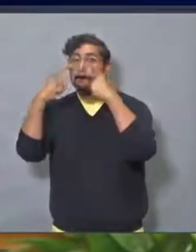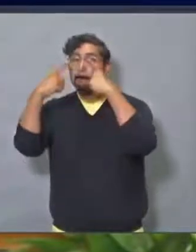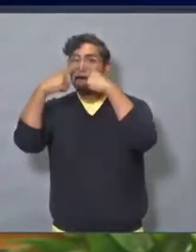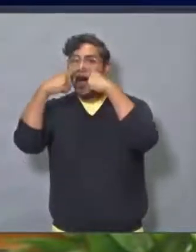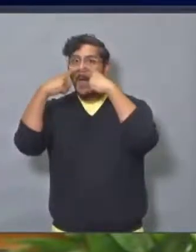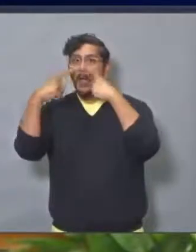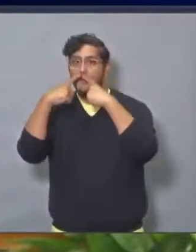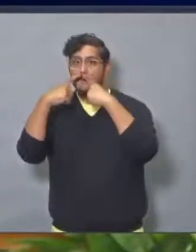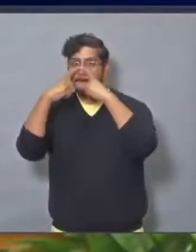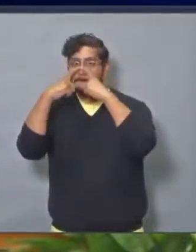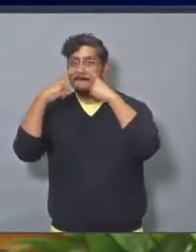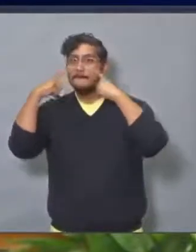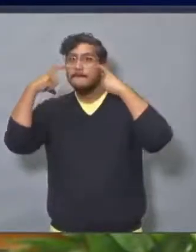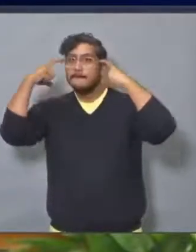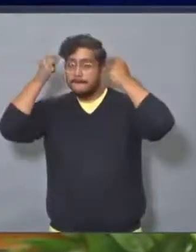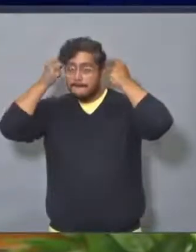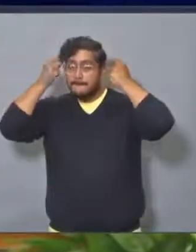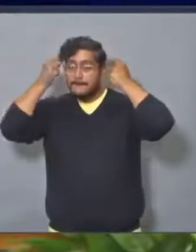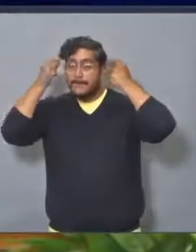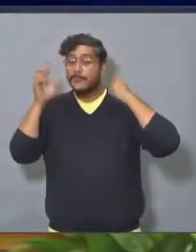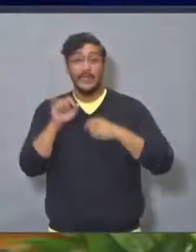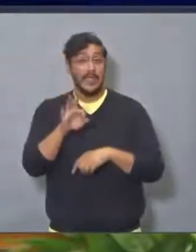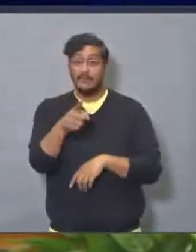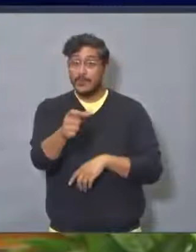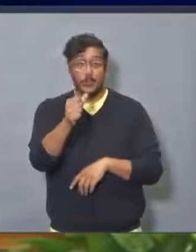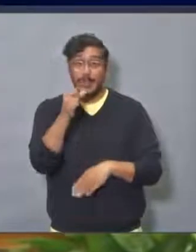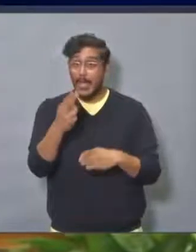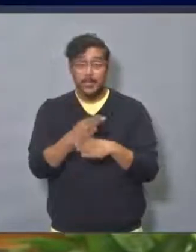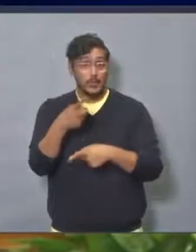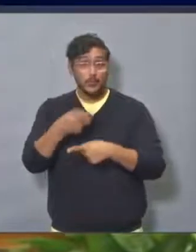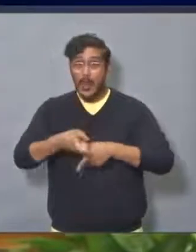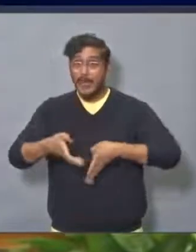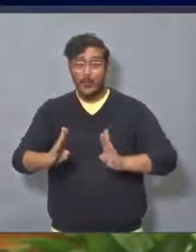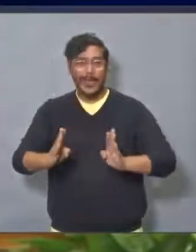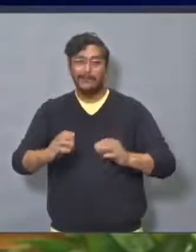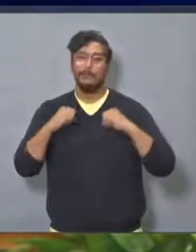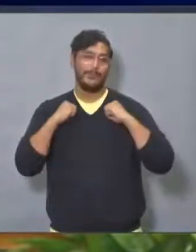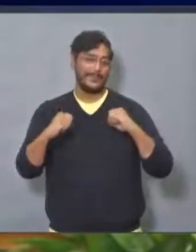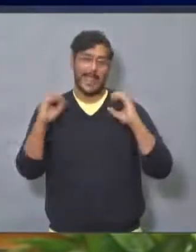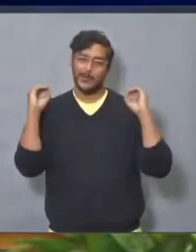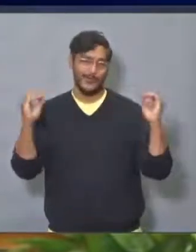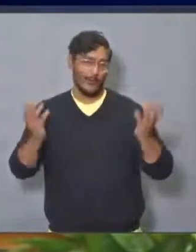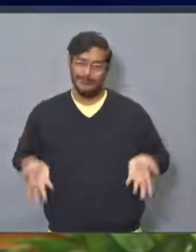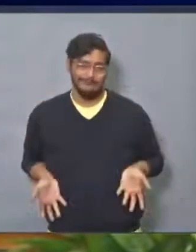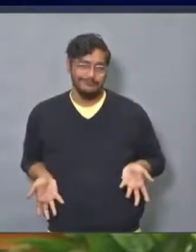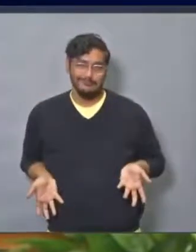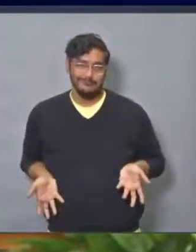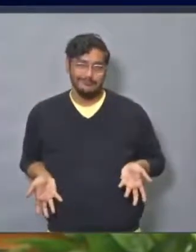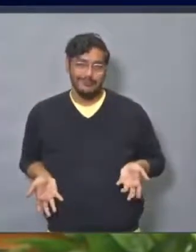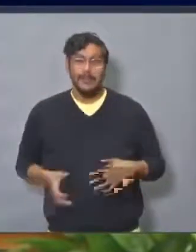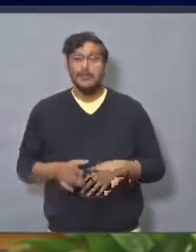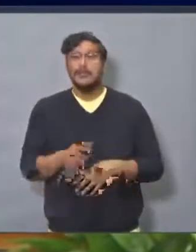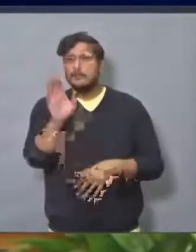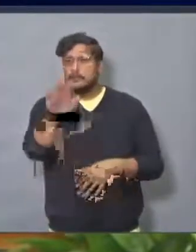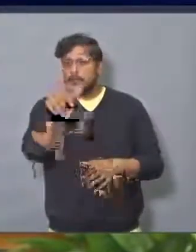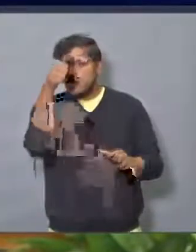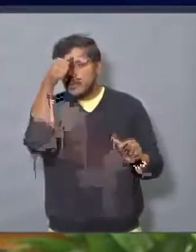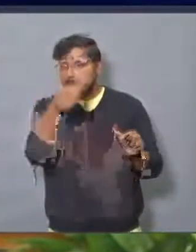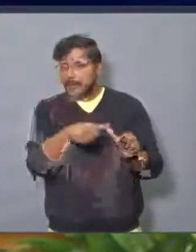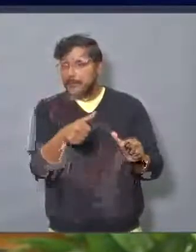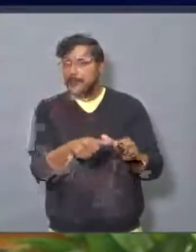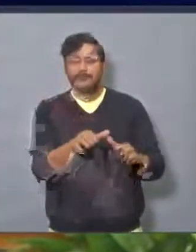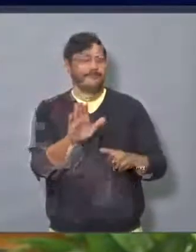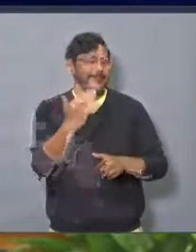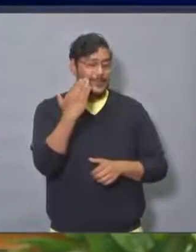your nose. If you don't wear a face covering correctly, it protects no one. And remember, even though we all miss the way